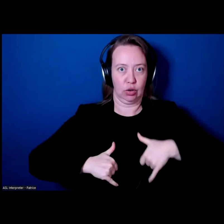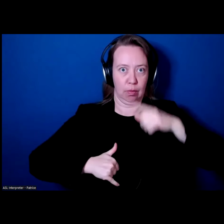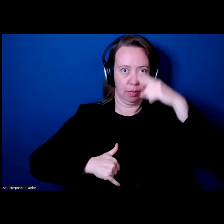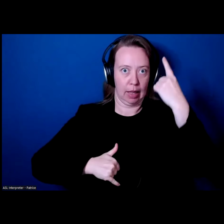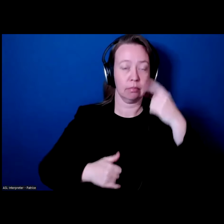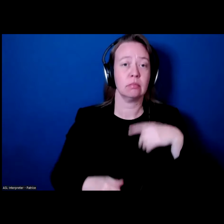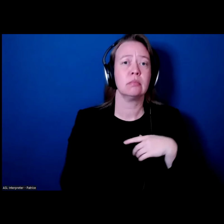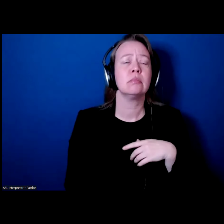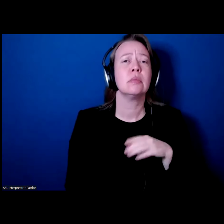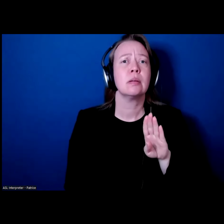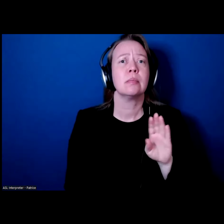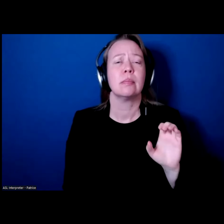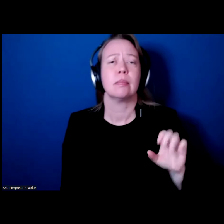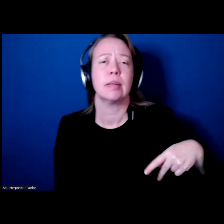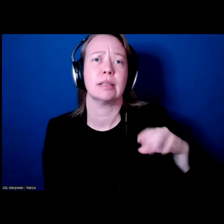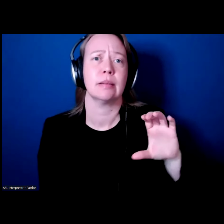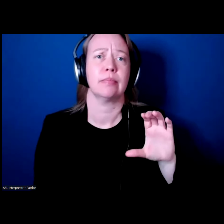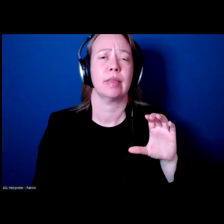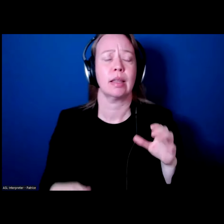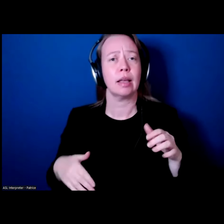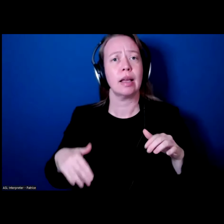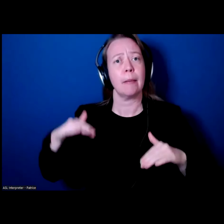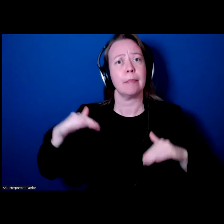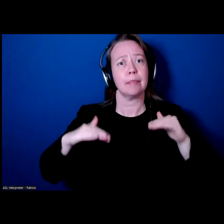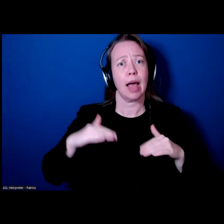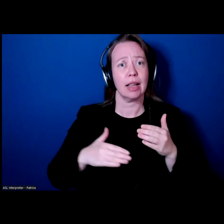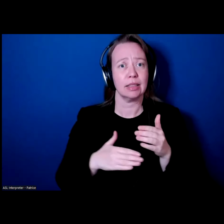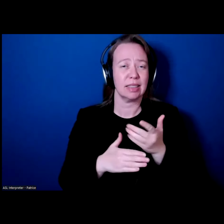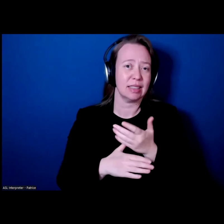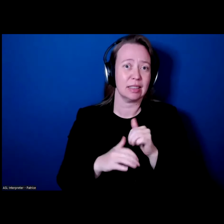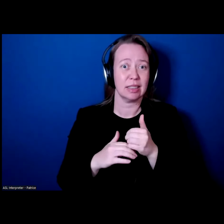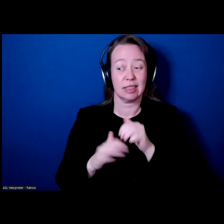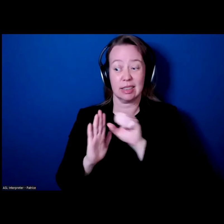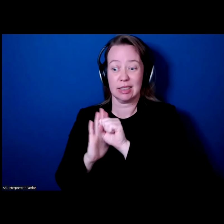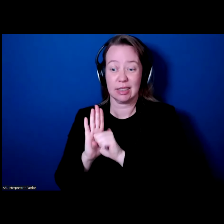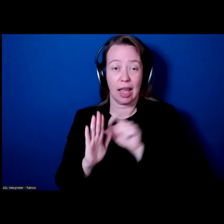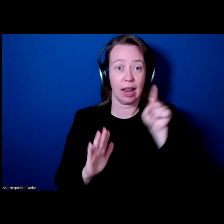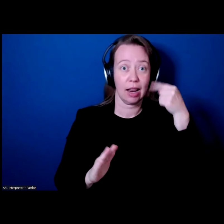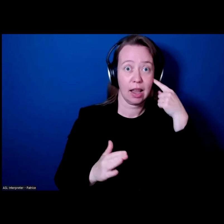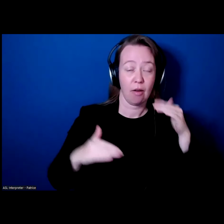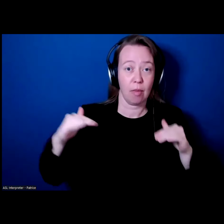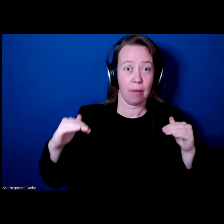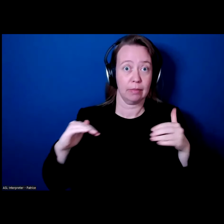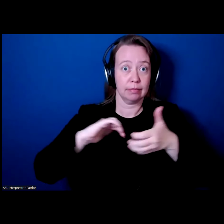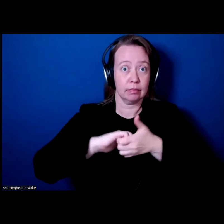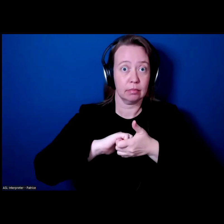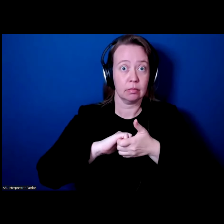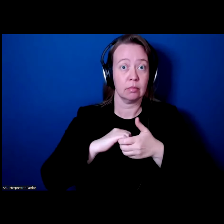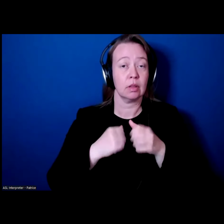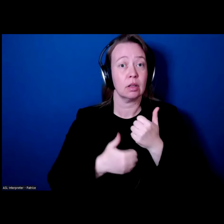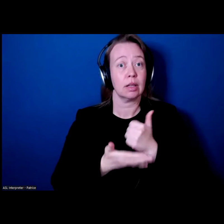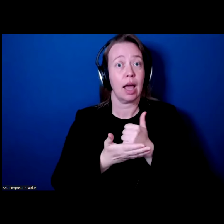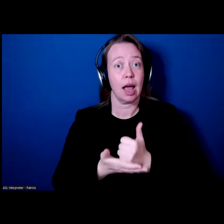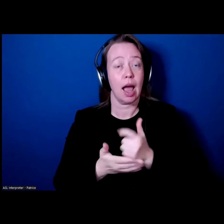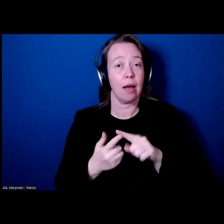Center leverages the strength of national and state partnerships to support systems transformation efforts that in turn